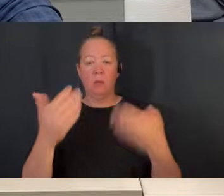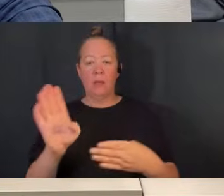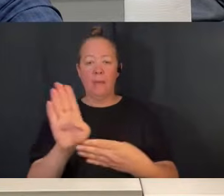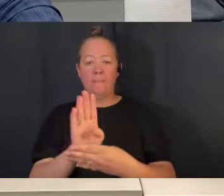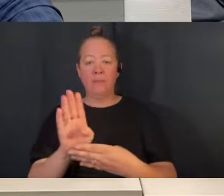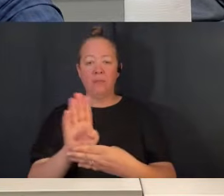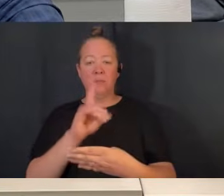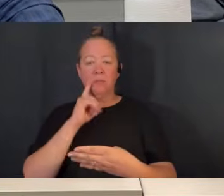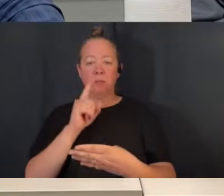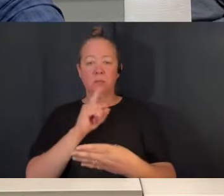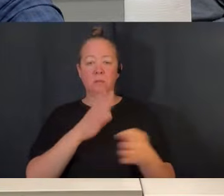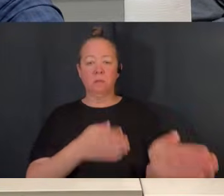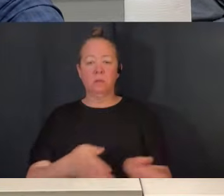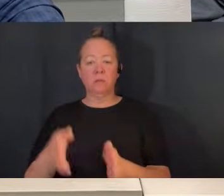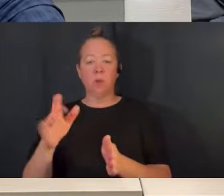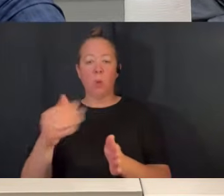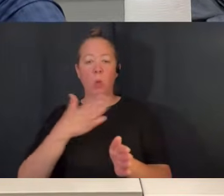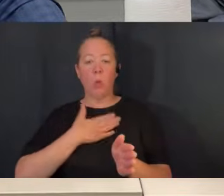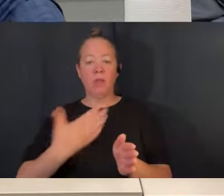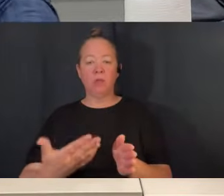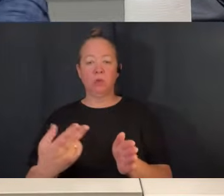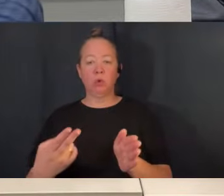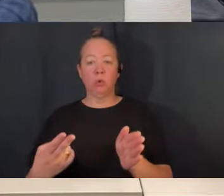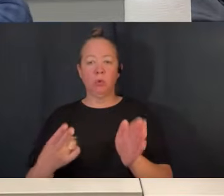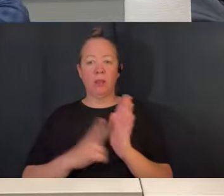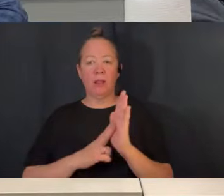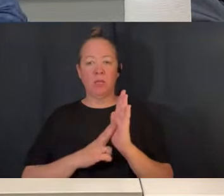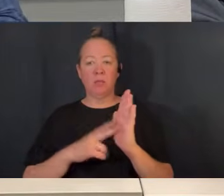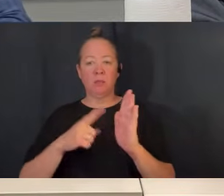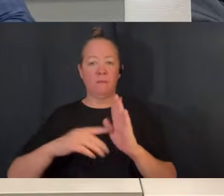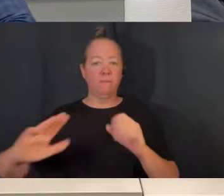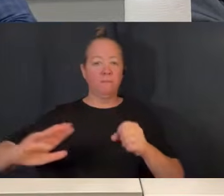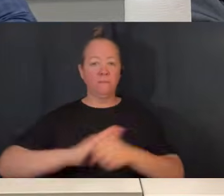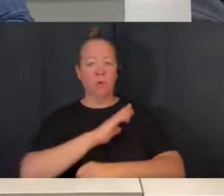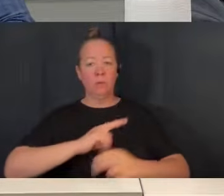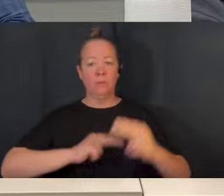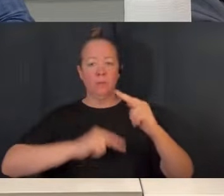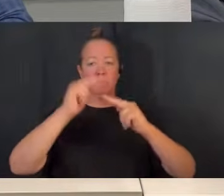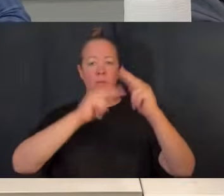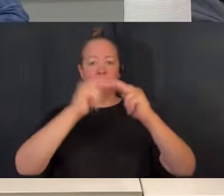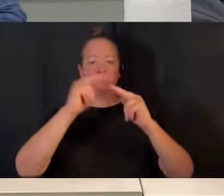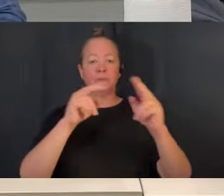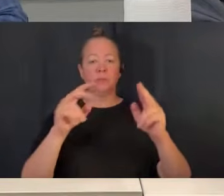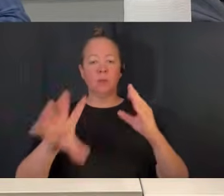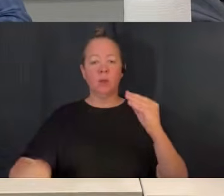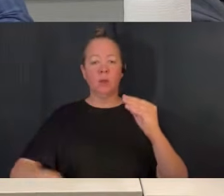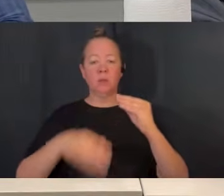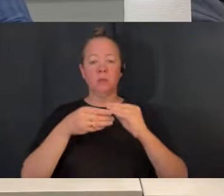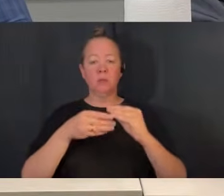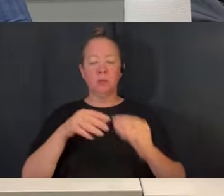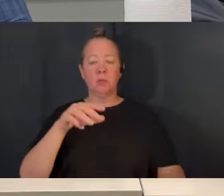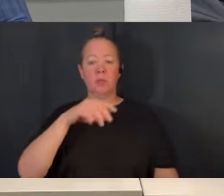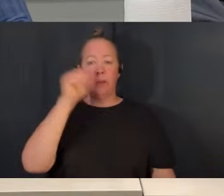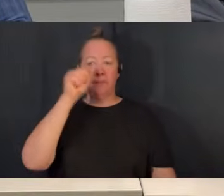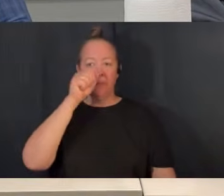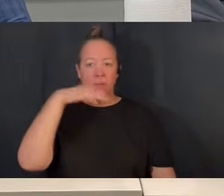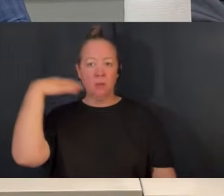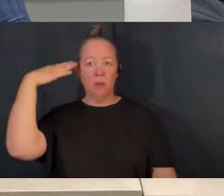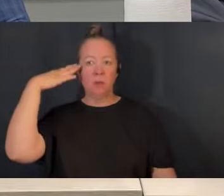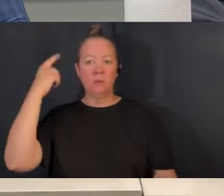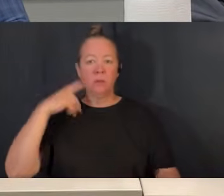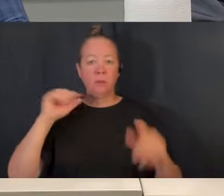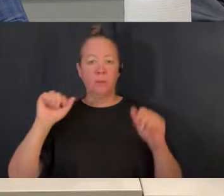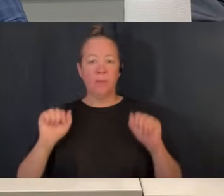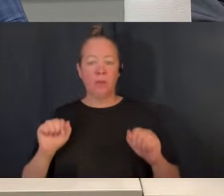building. Additionally, we have been informed that Amazon may may be a potential tenant and could